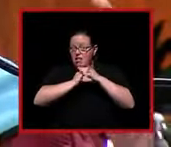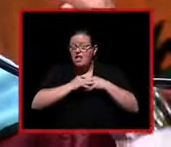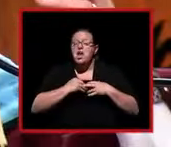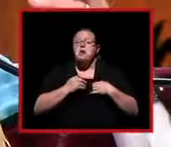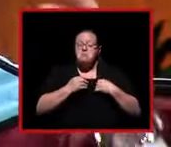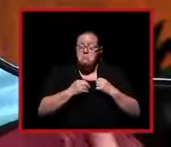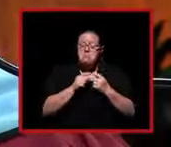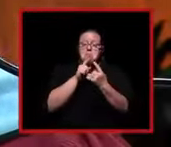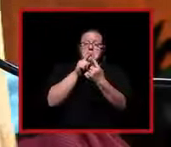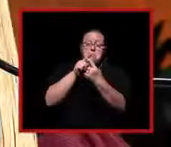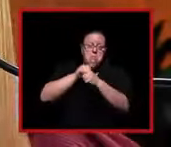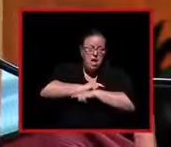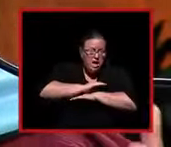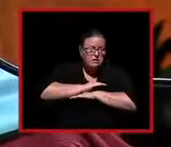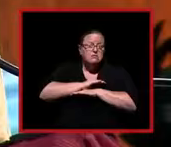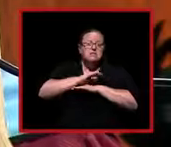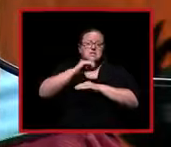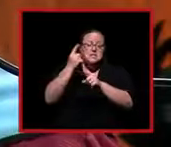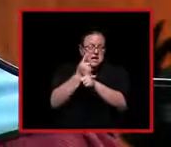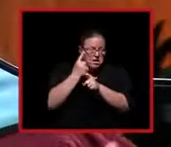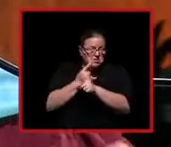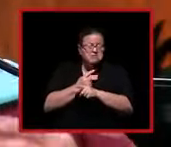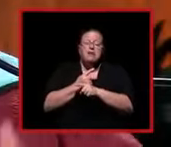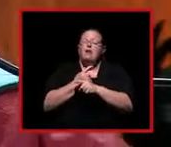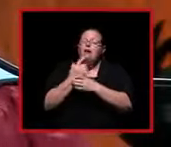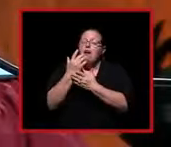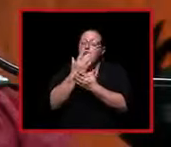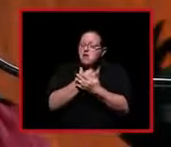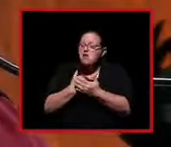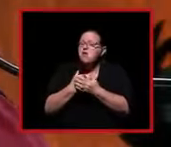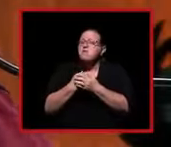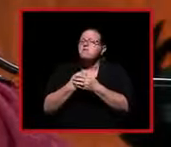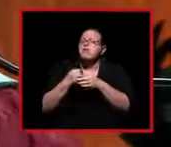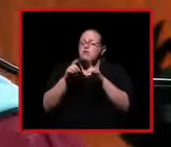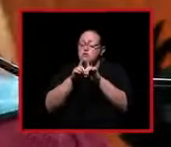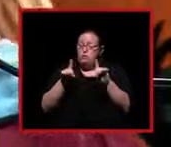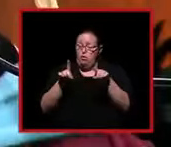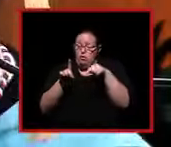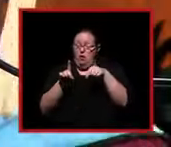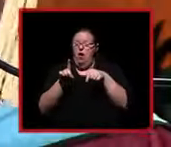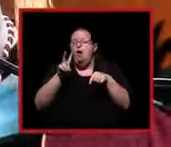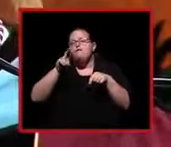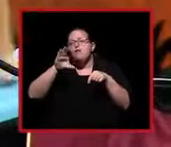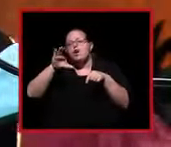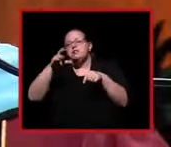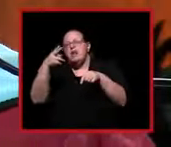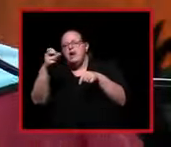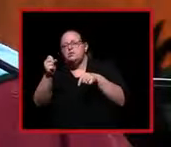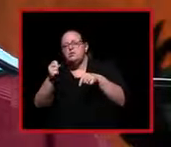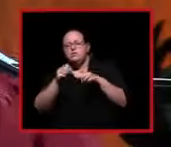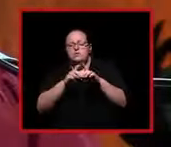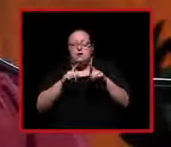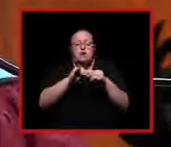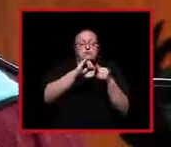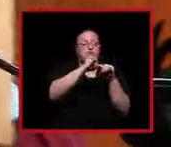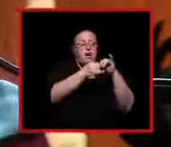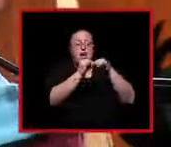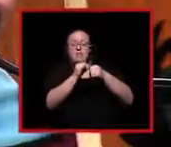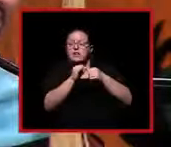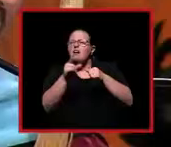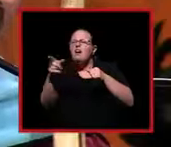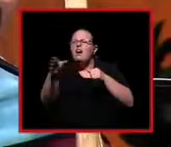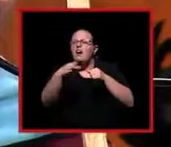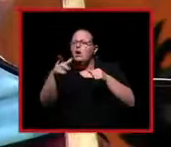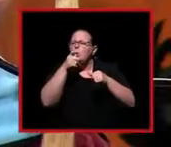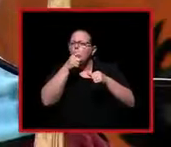I met the minimum standards to get a diploma from a vocational high school, drafting major. Where's my engineering design major? Is that? Can I